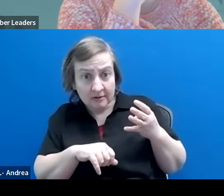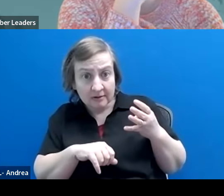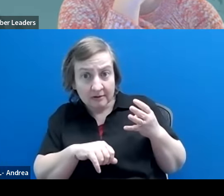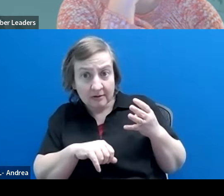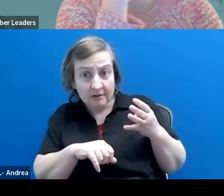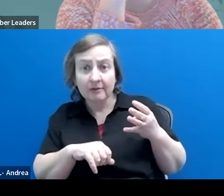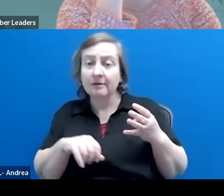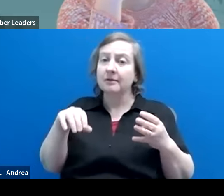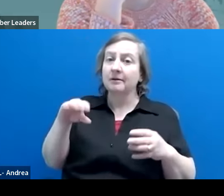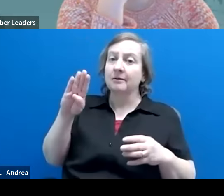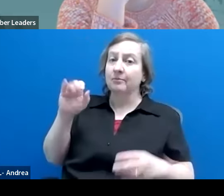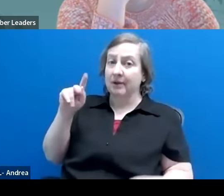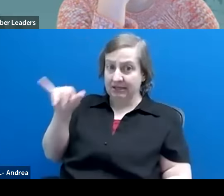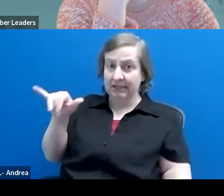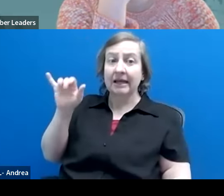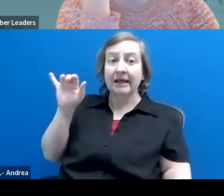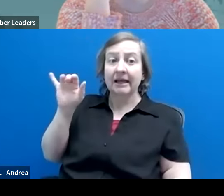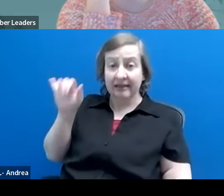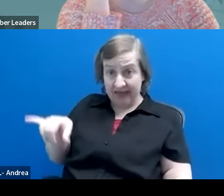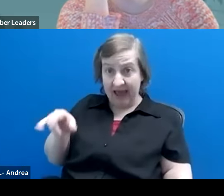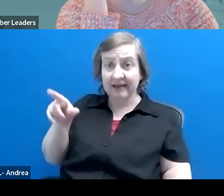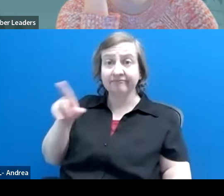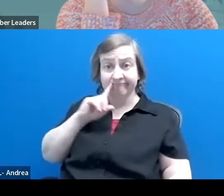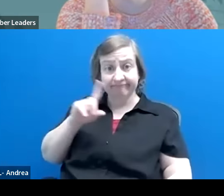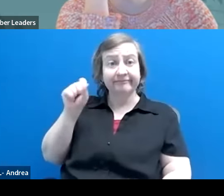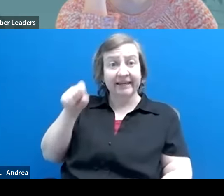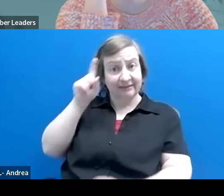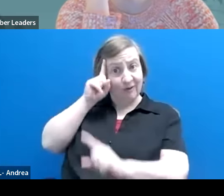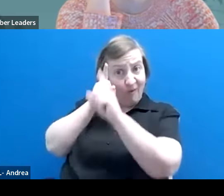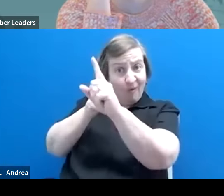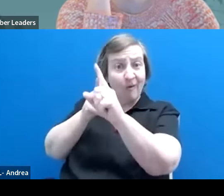That is the goal, Rep. Orwell. Excellent.